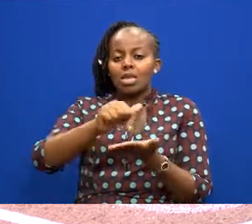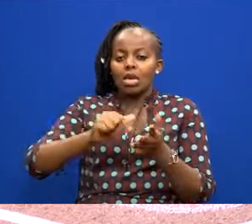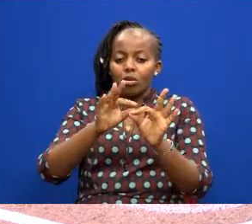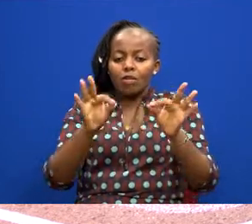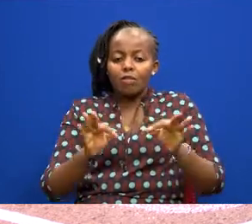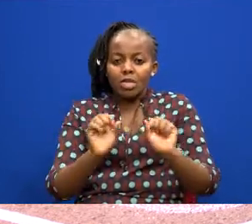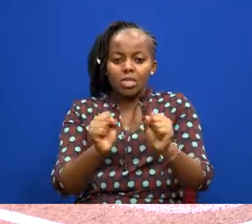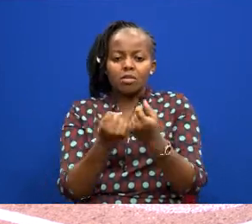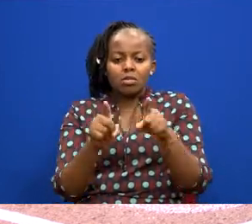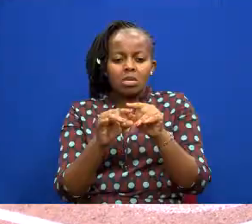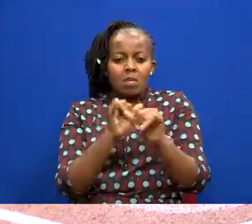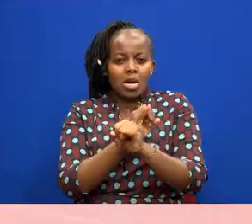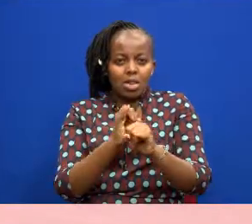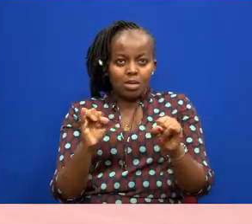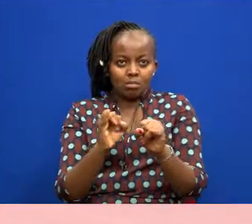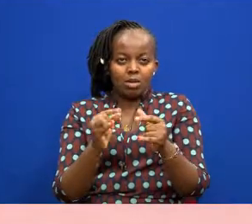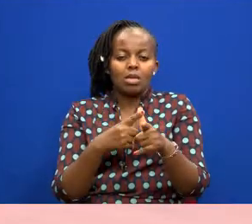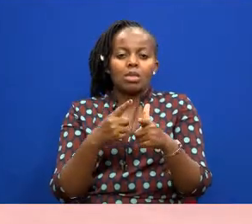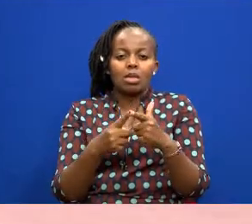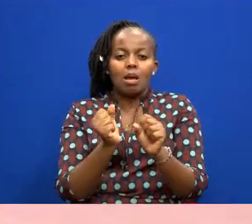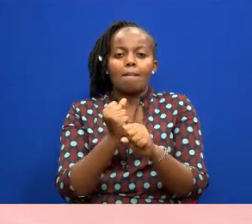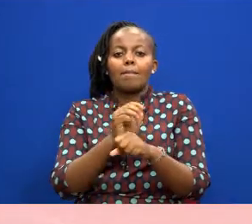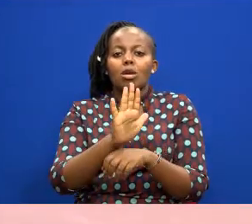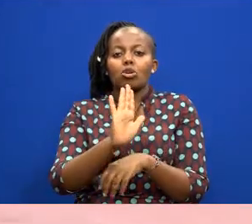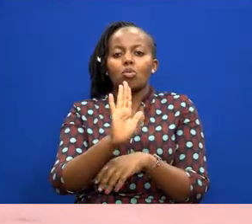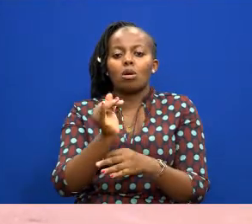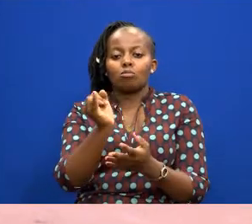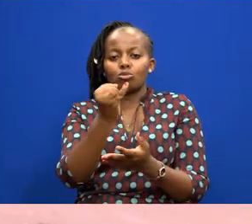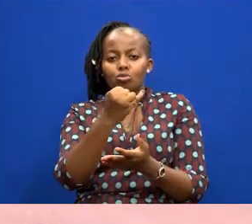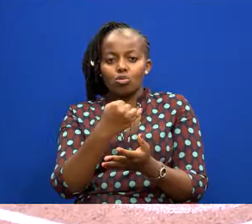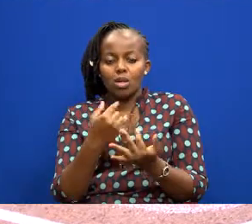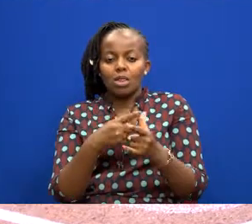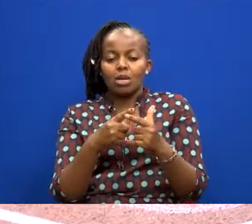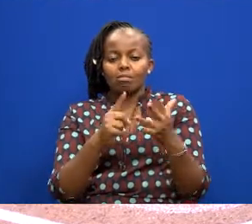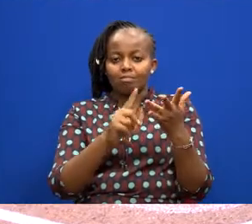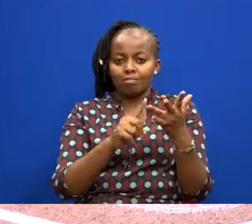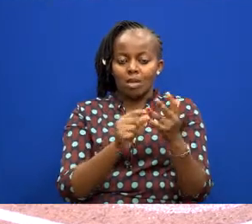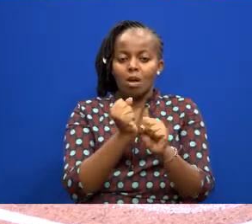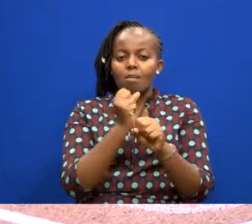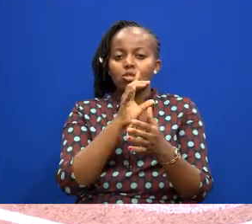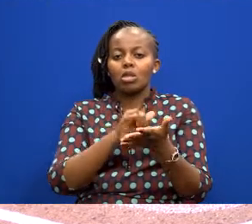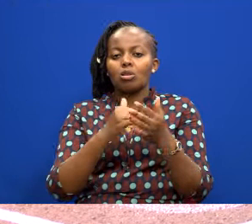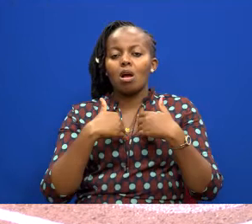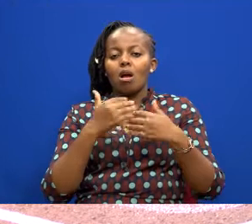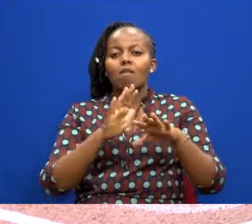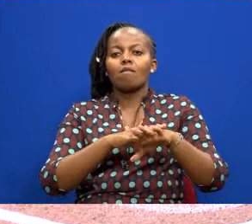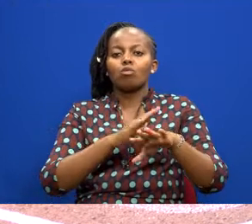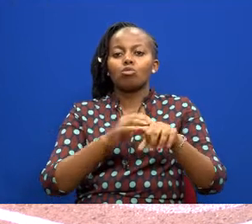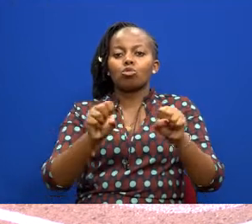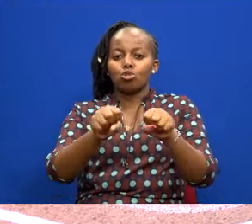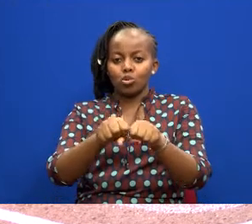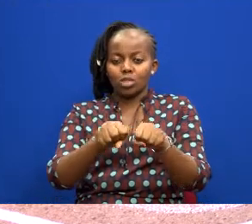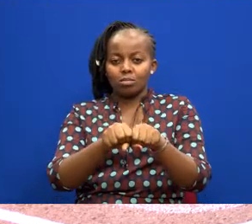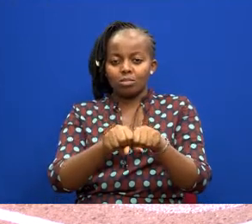is safe and very clean. And then you make your drawing. Secondly, make sure you have some good sole